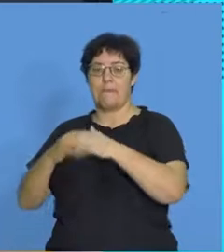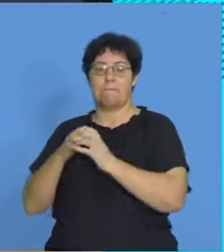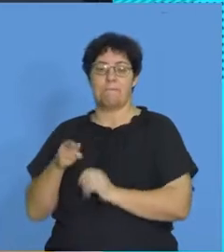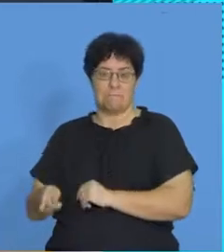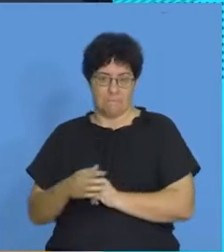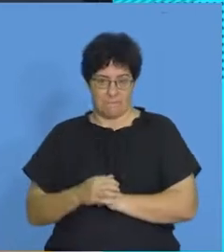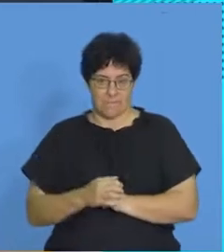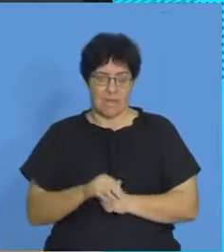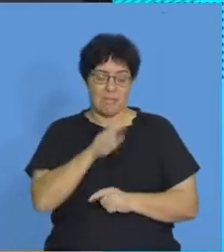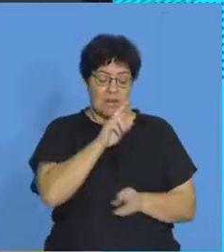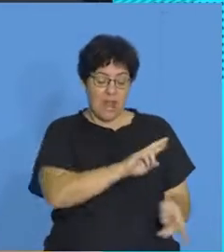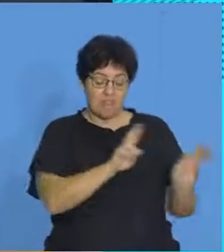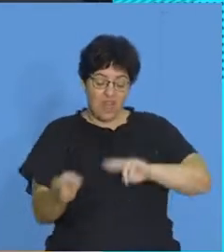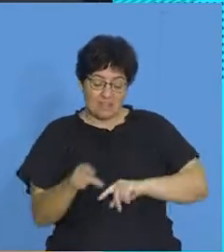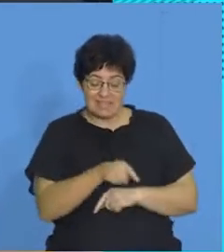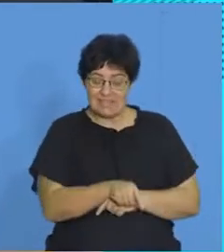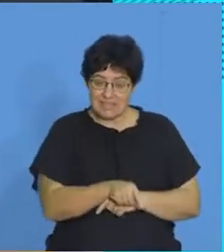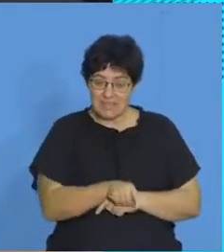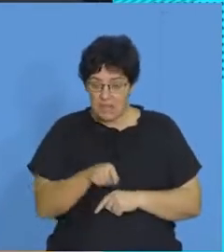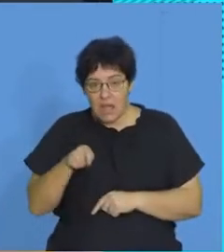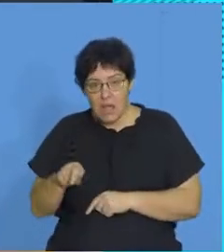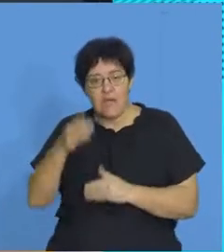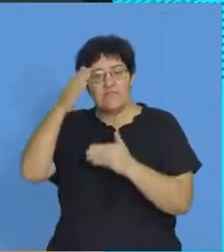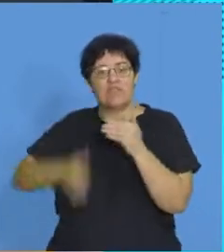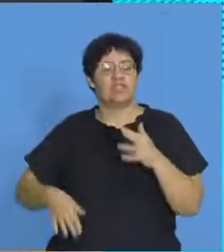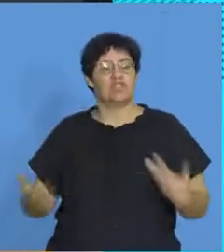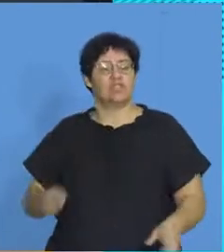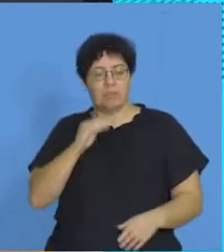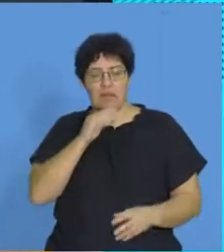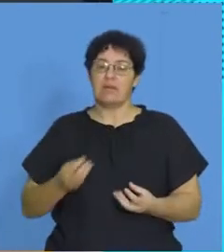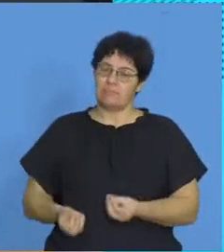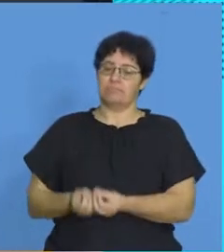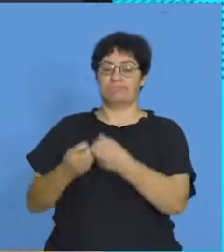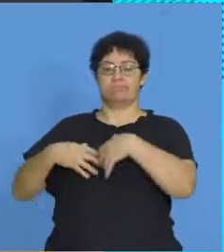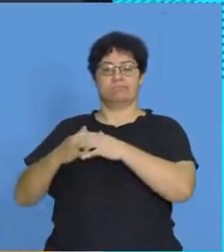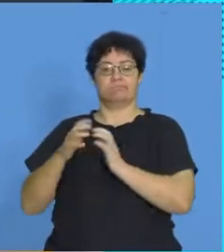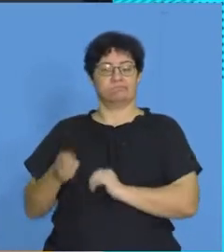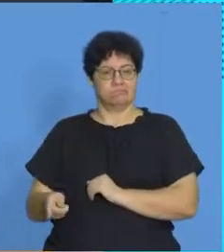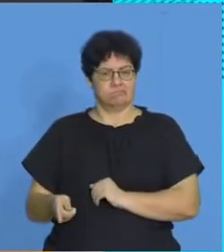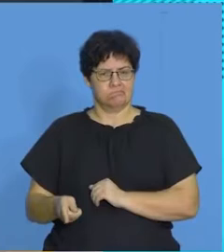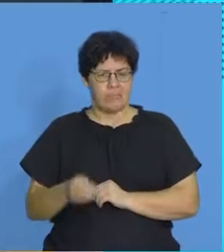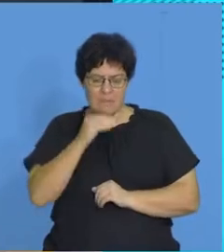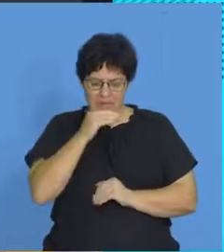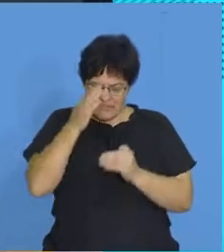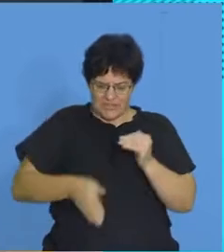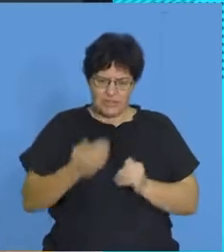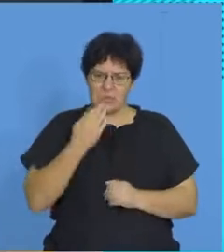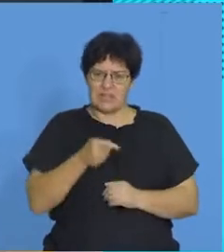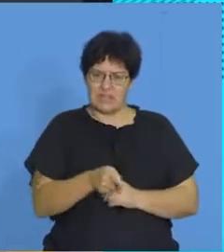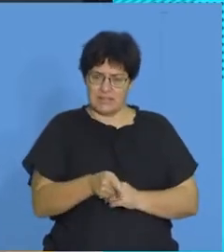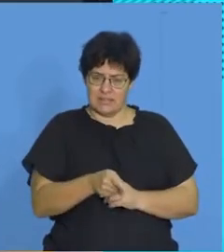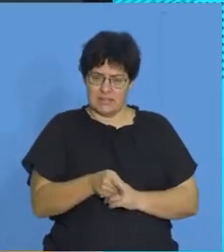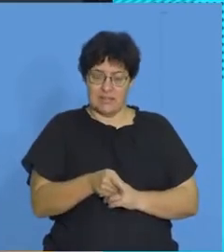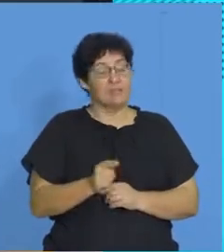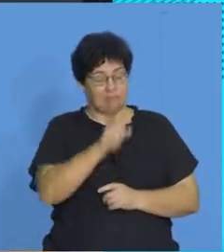reaches completion, what is it that actually causes a reaction to reach that stage in as far as completion is concerned? So that's